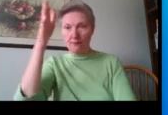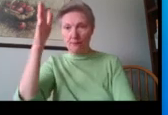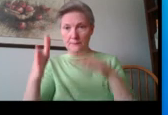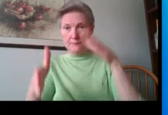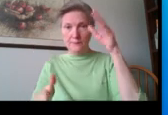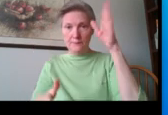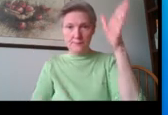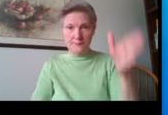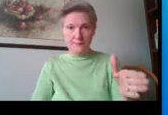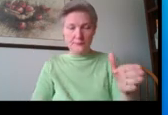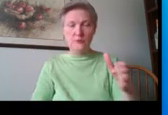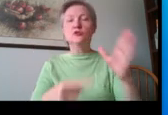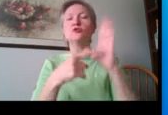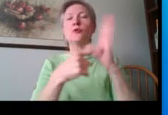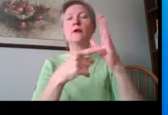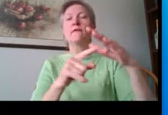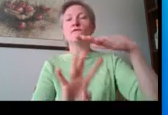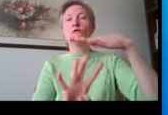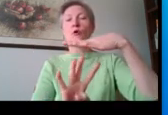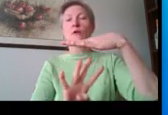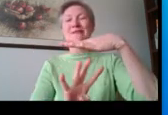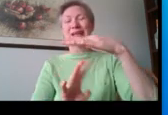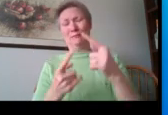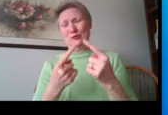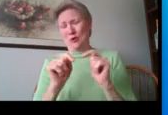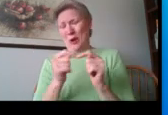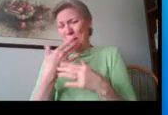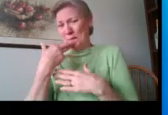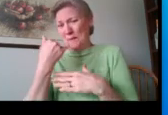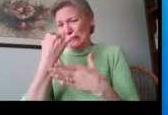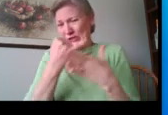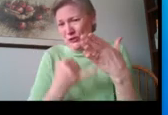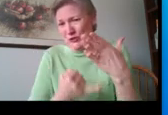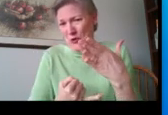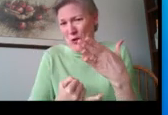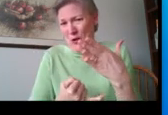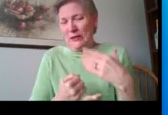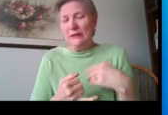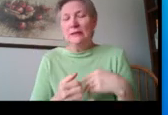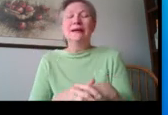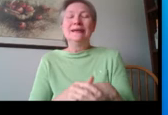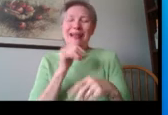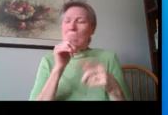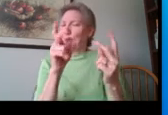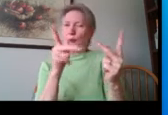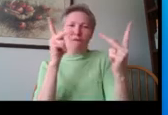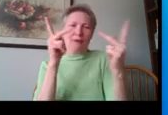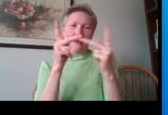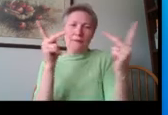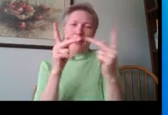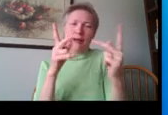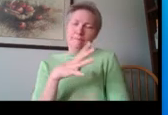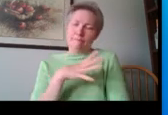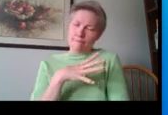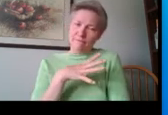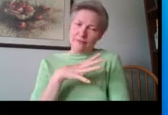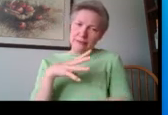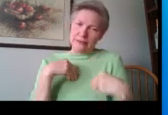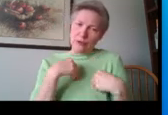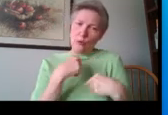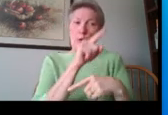showing fourths. And I'm trying to be the best that I can. I know they're not exactly straight lines, but this is a fourth, this is a